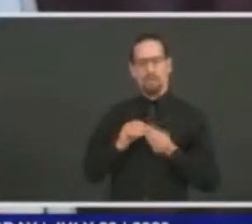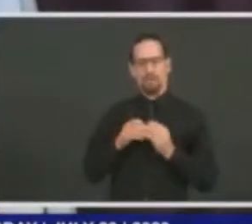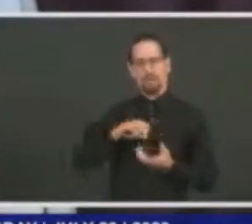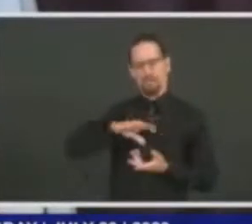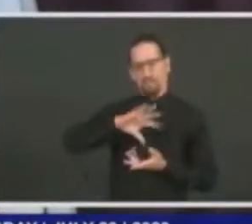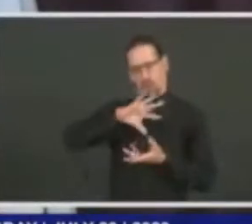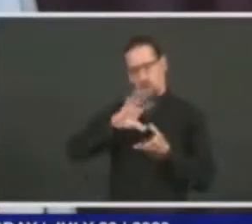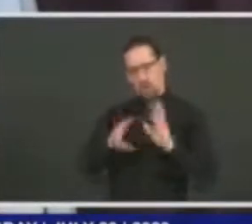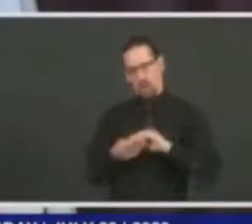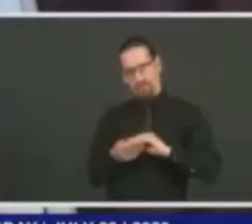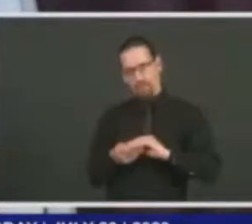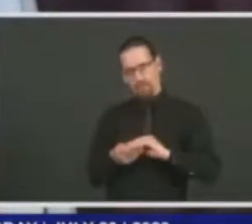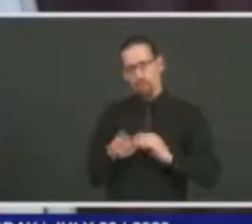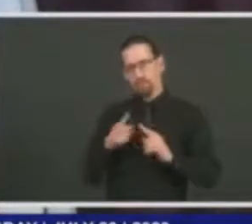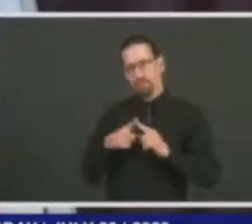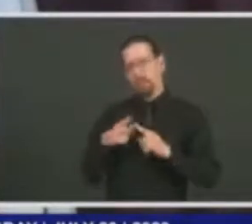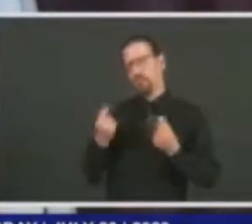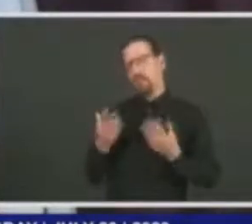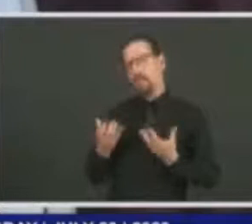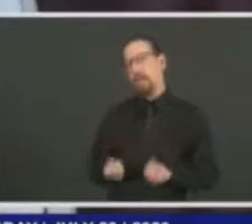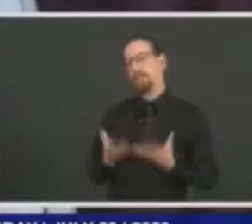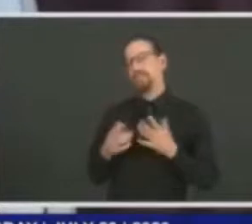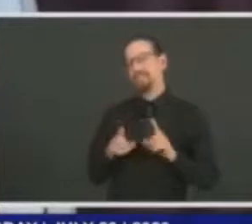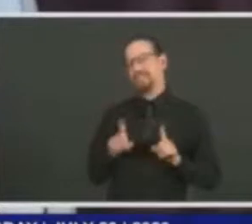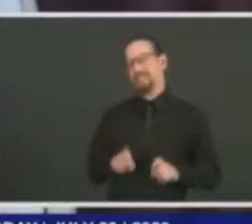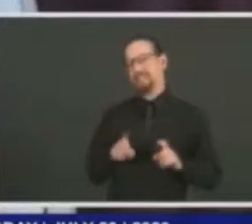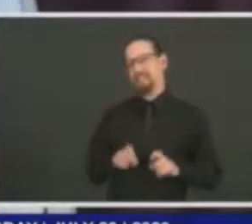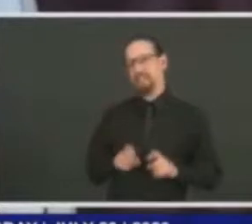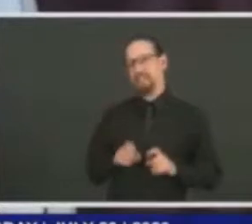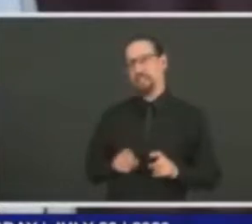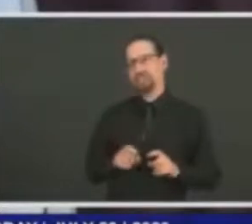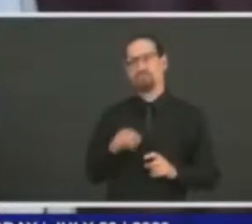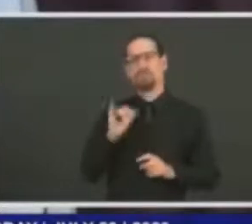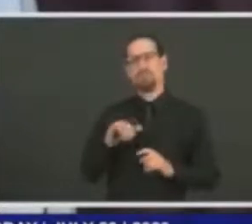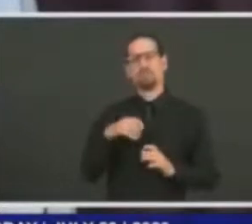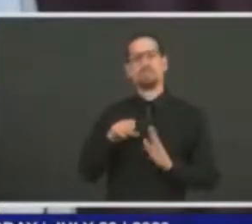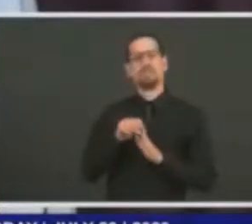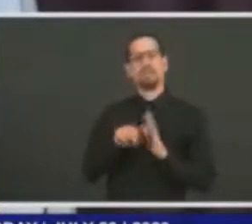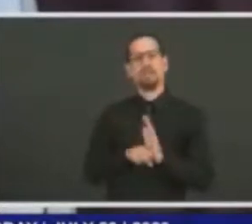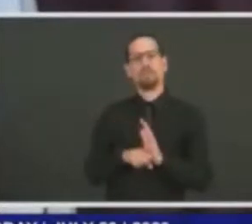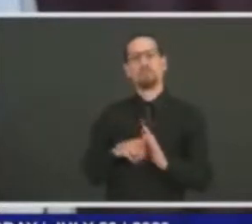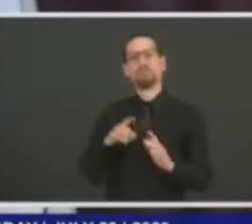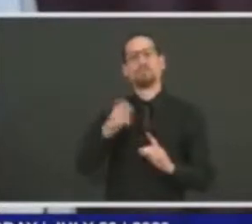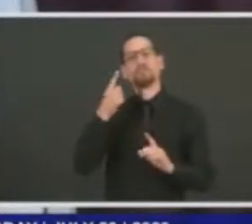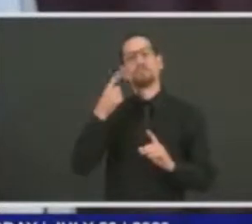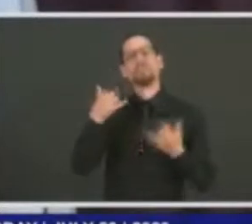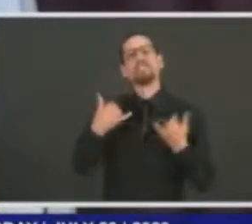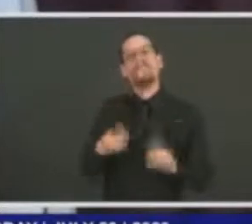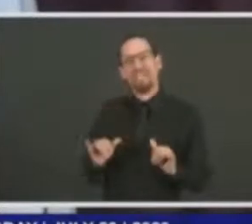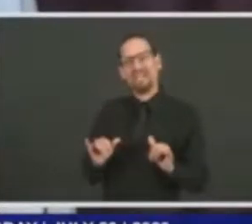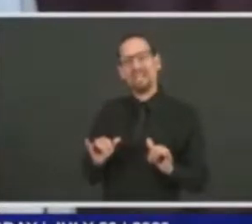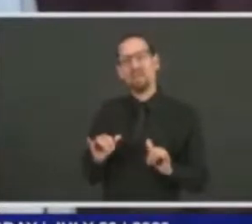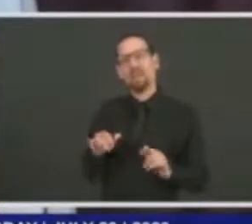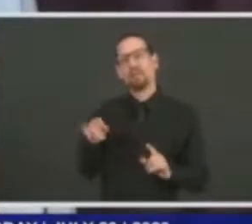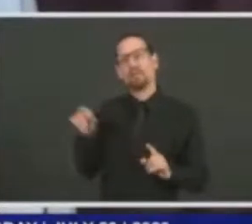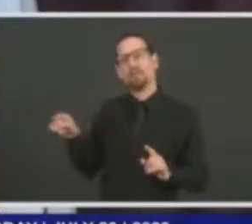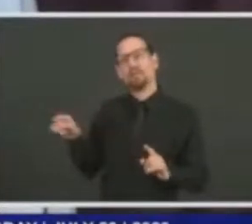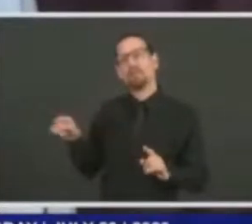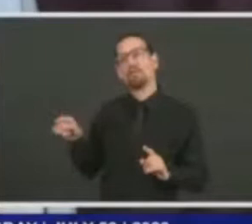tested. That's more consistent with the states that are around, but we are still offering on